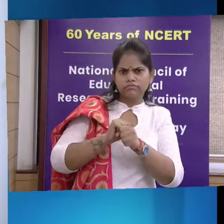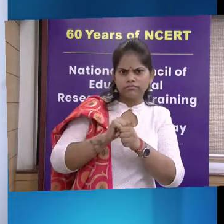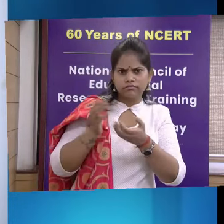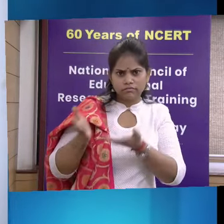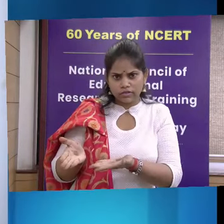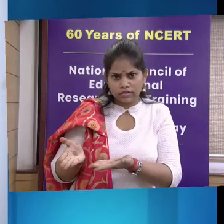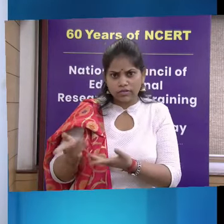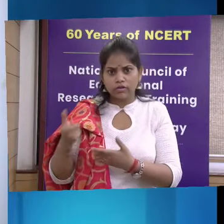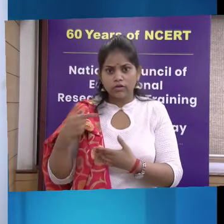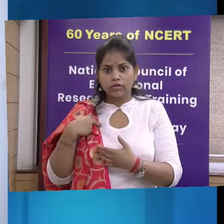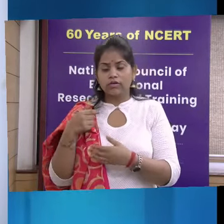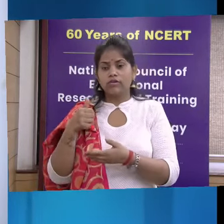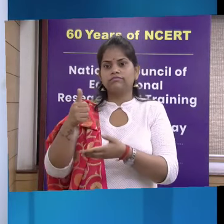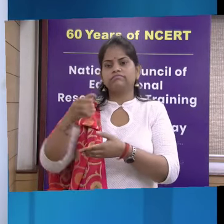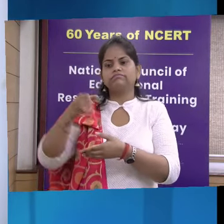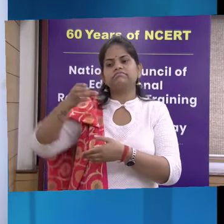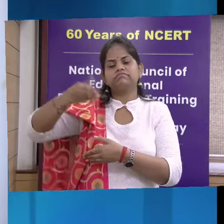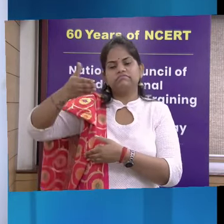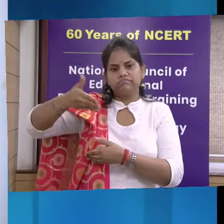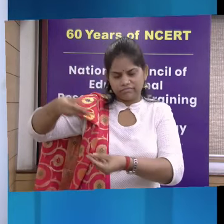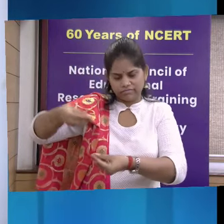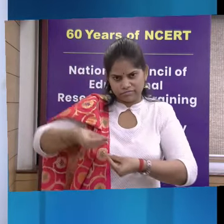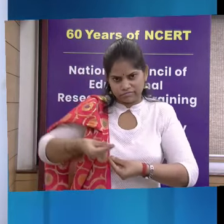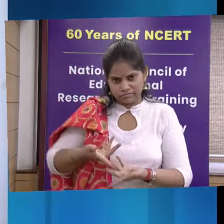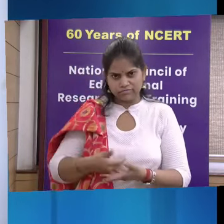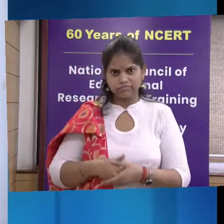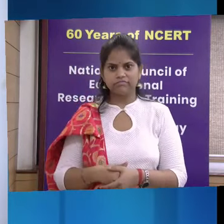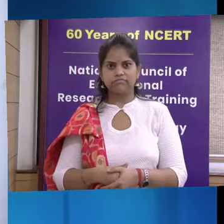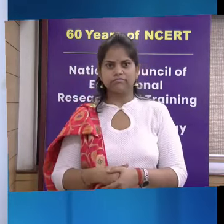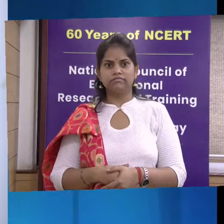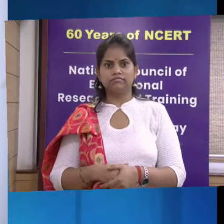his greetings through a message.